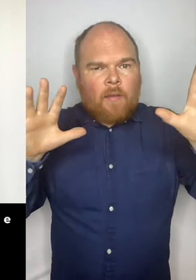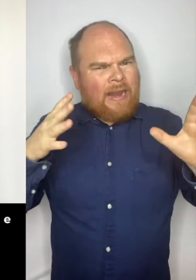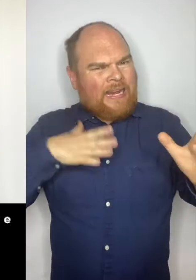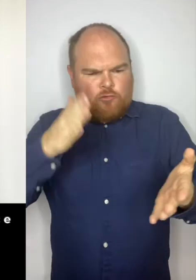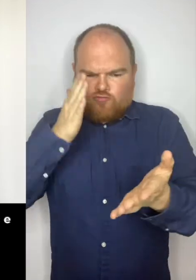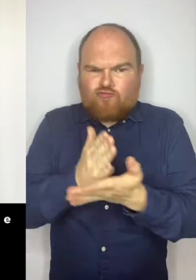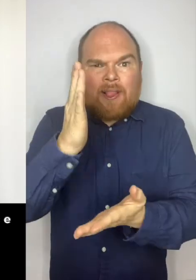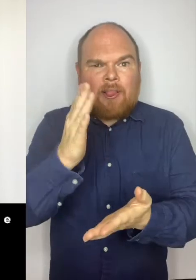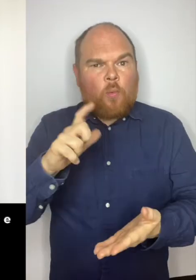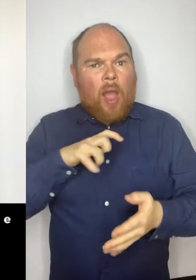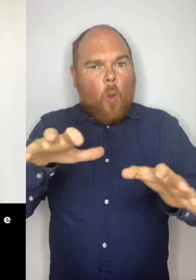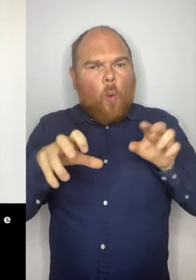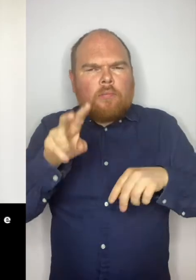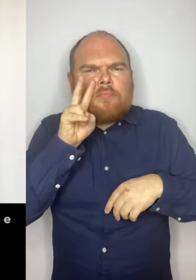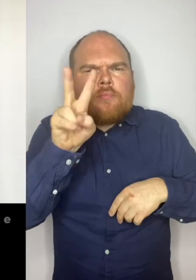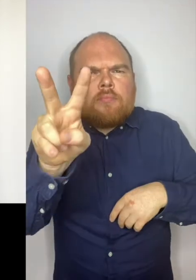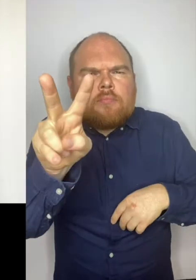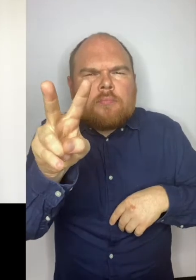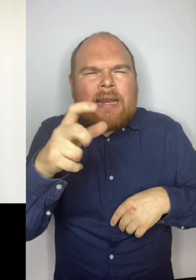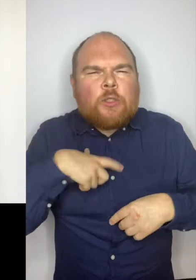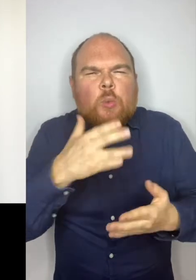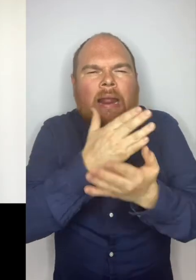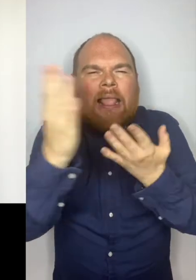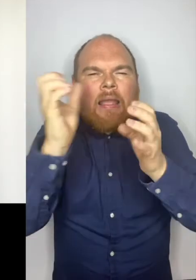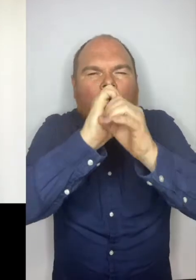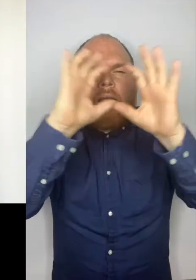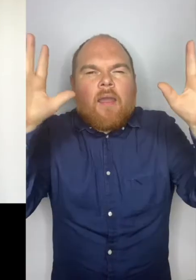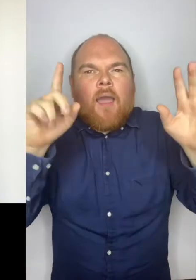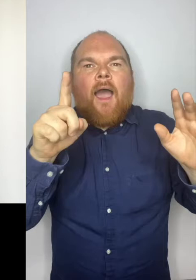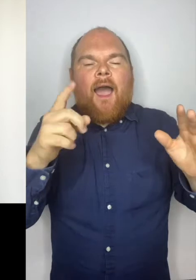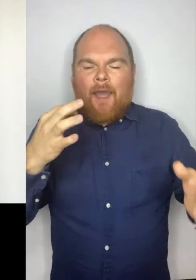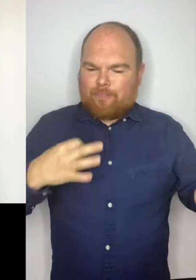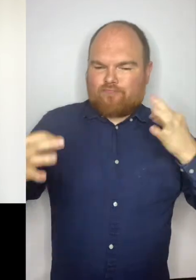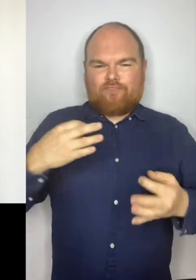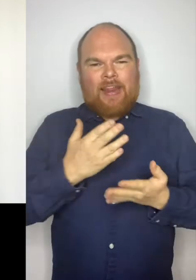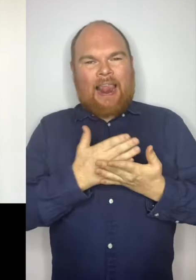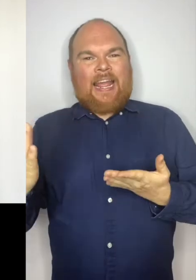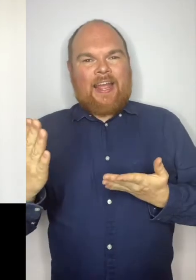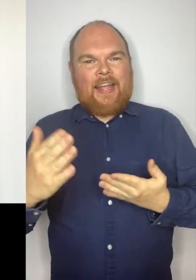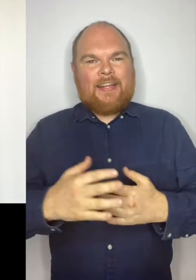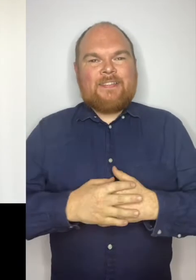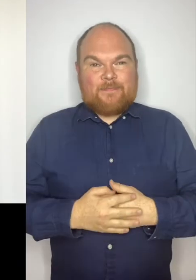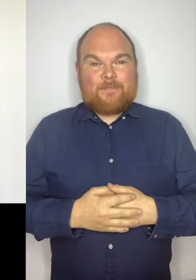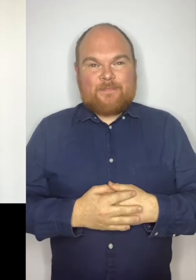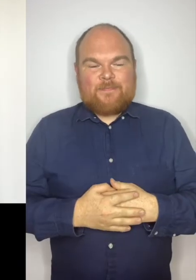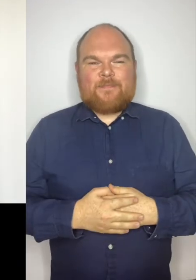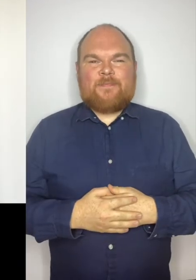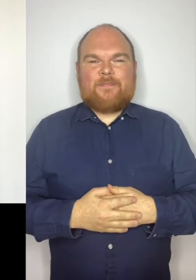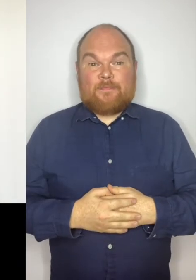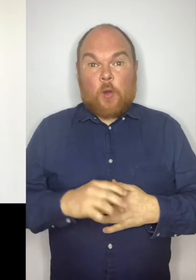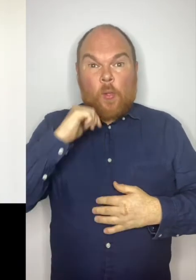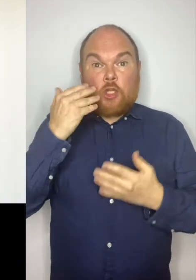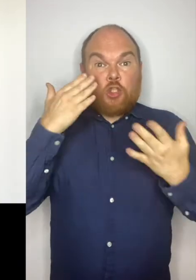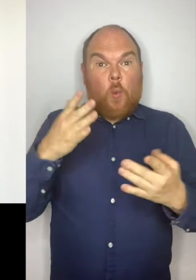as possible what it is that we're miming so that it's clear to them what that activity is. Here is some footage of